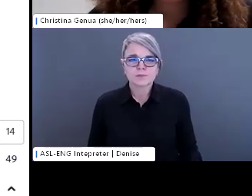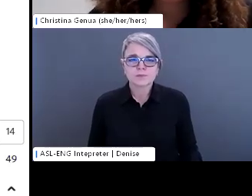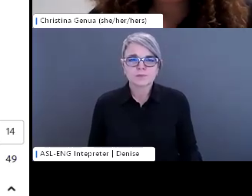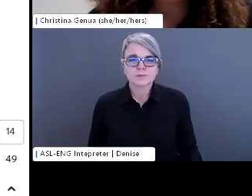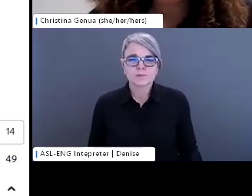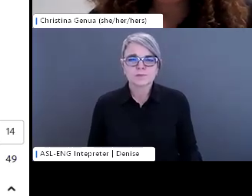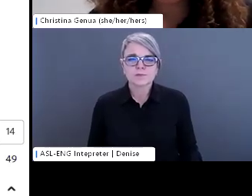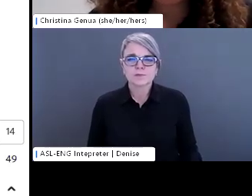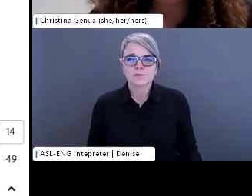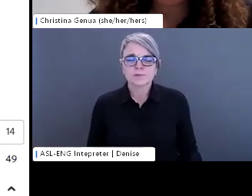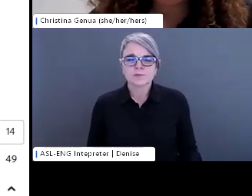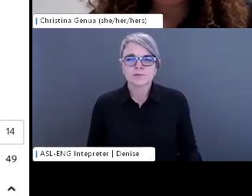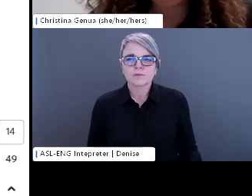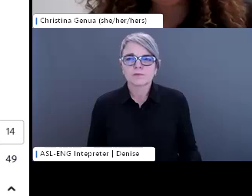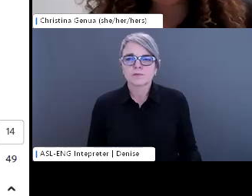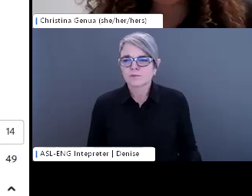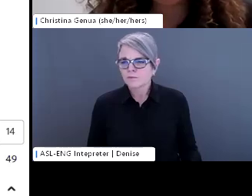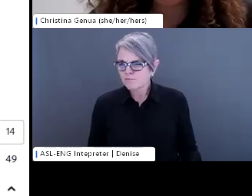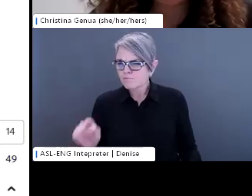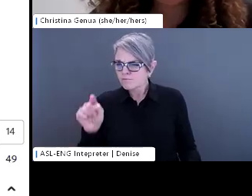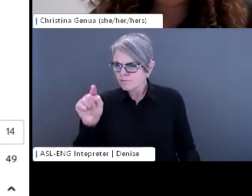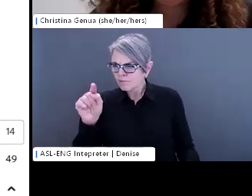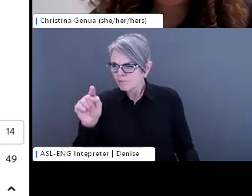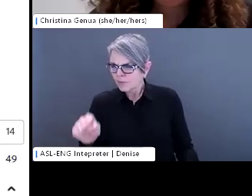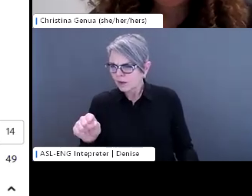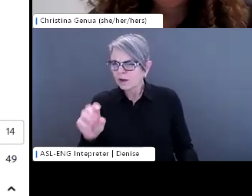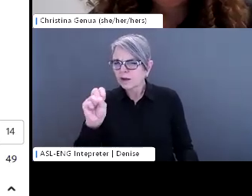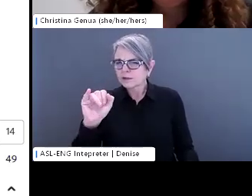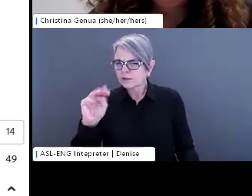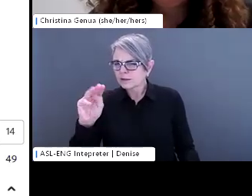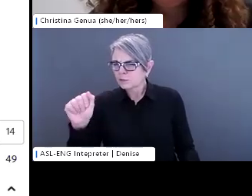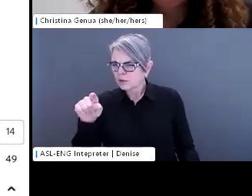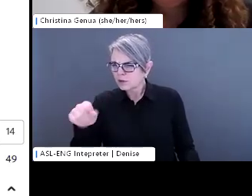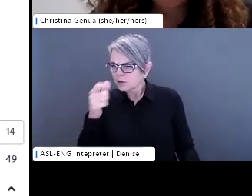What types of provincial government checks are you referring to? Because I'm not